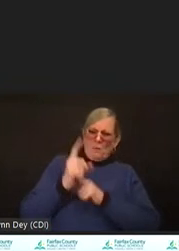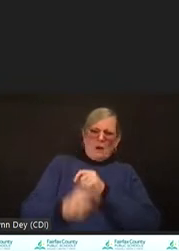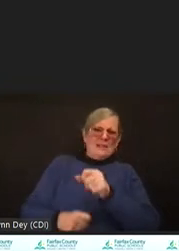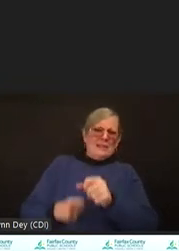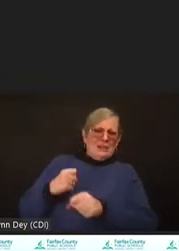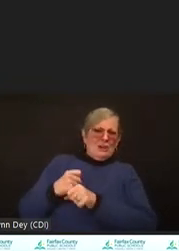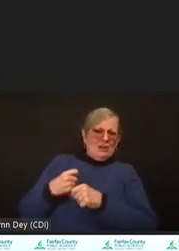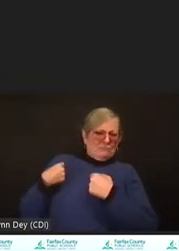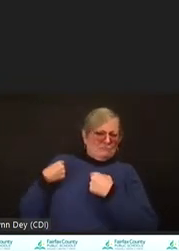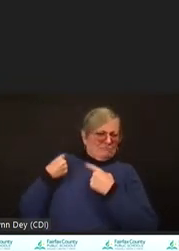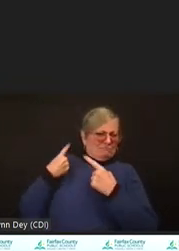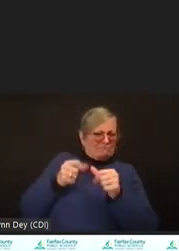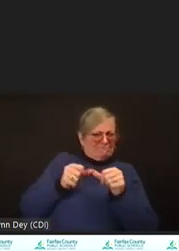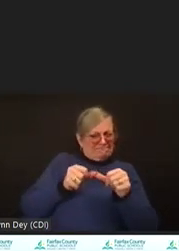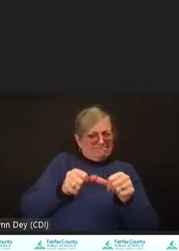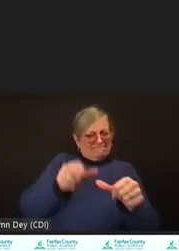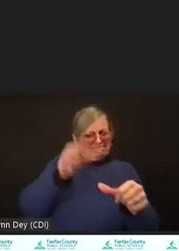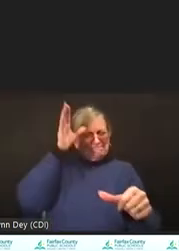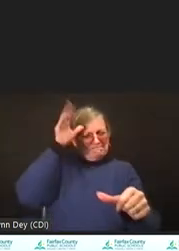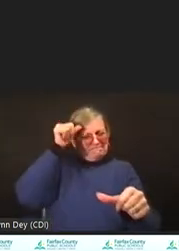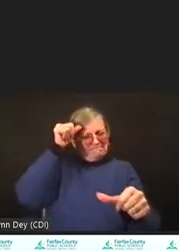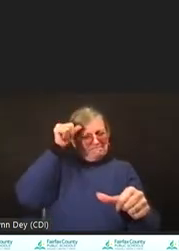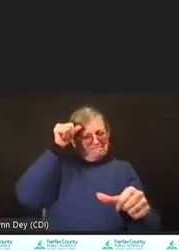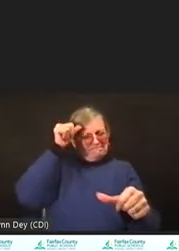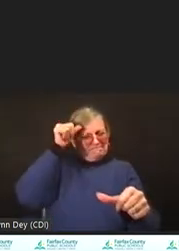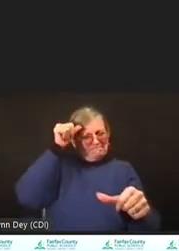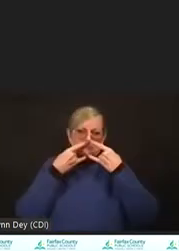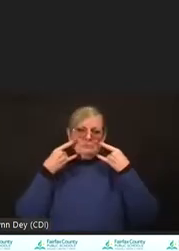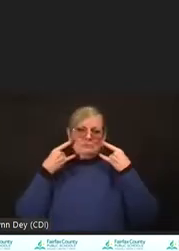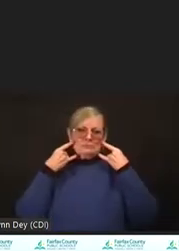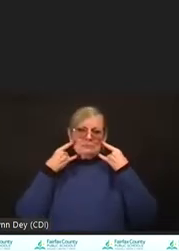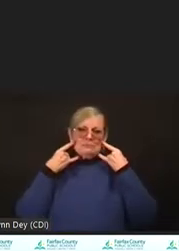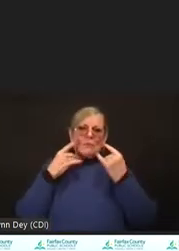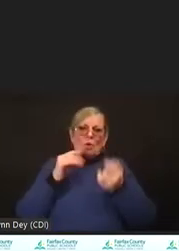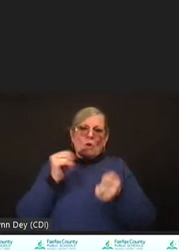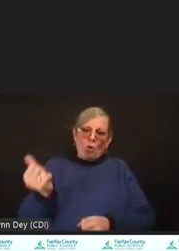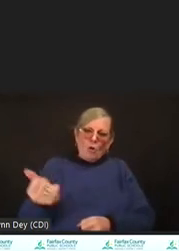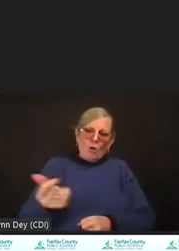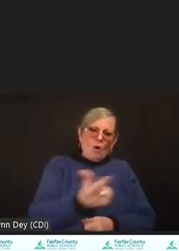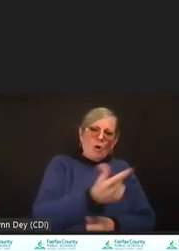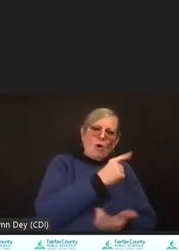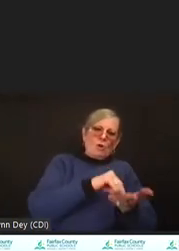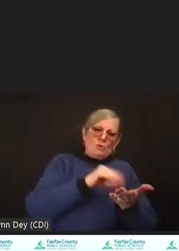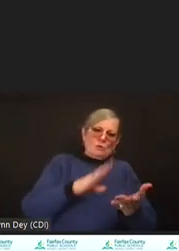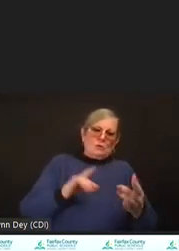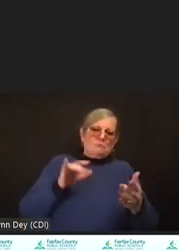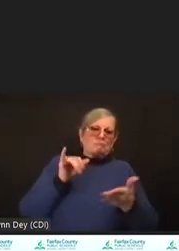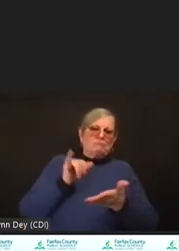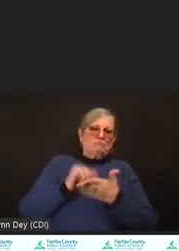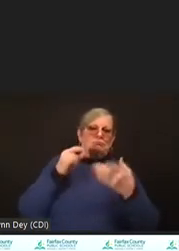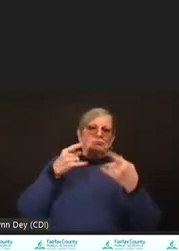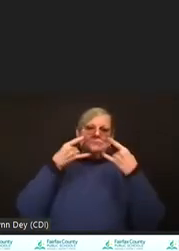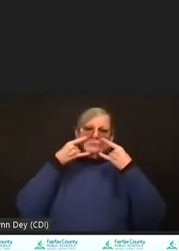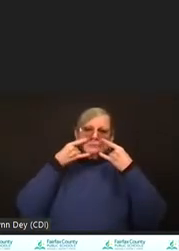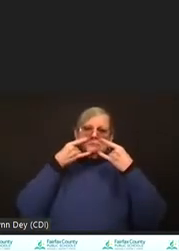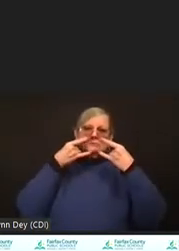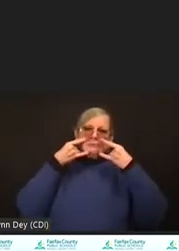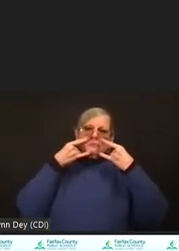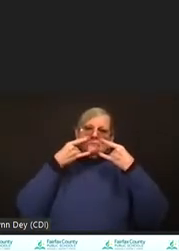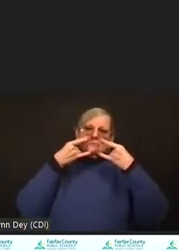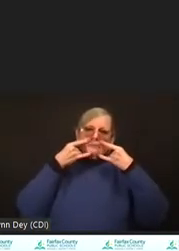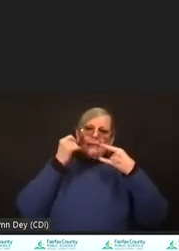and large, all of our students are wearing face masks and wearing them consistently. Certainly, students have had to